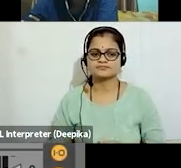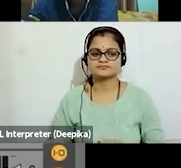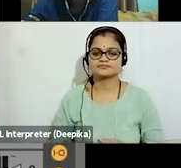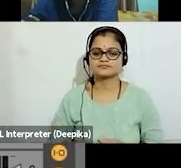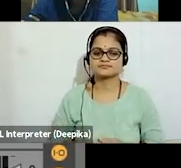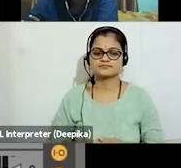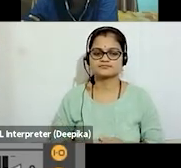only guitar.